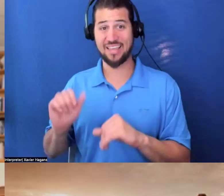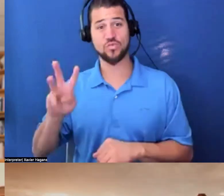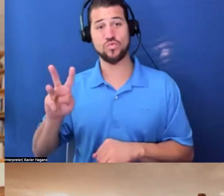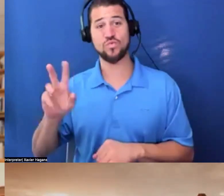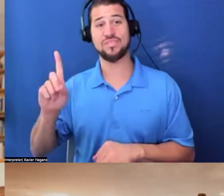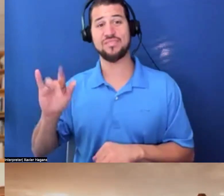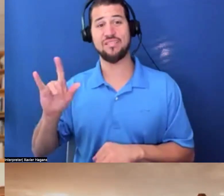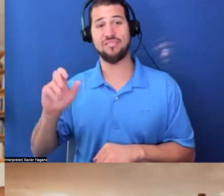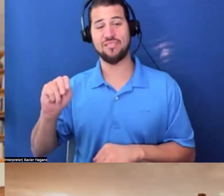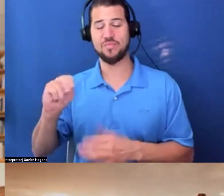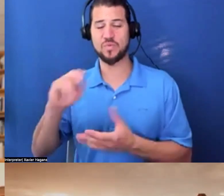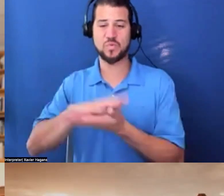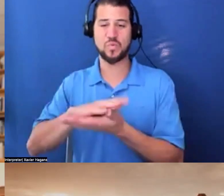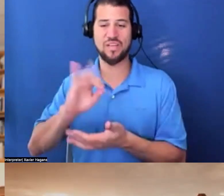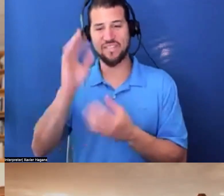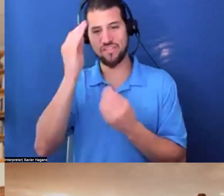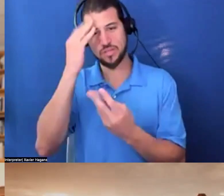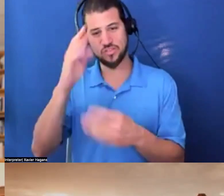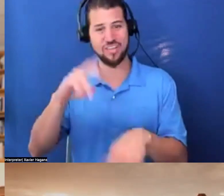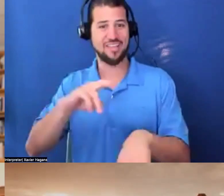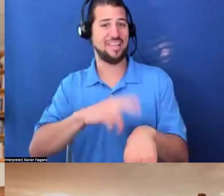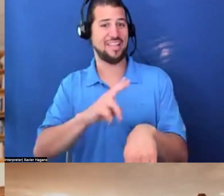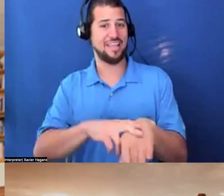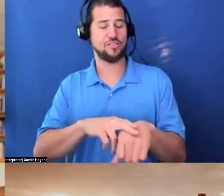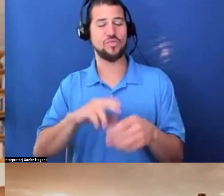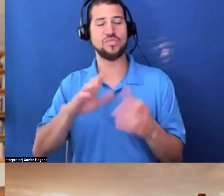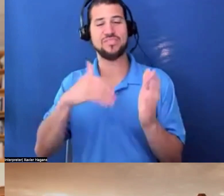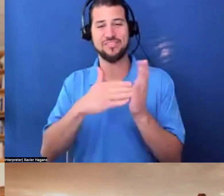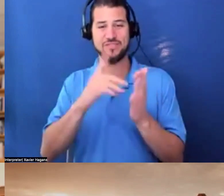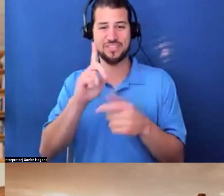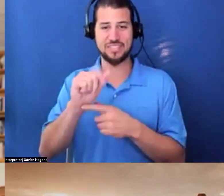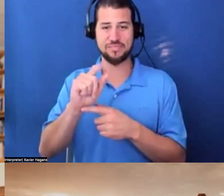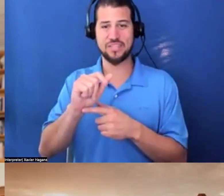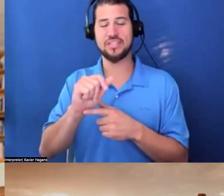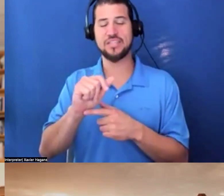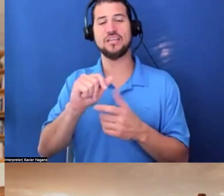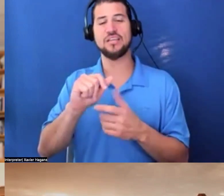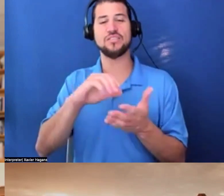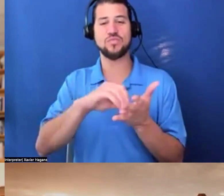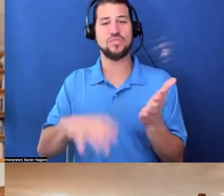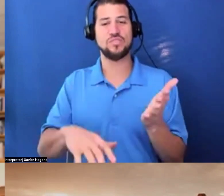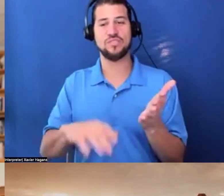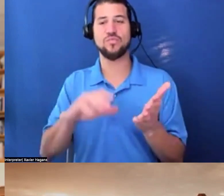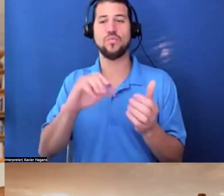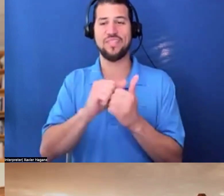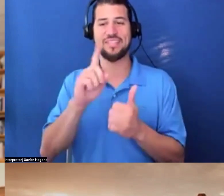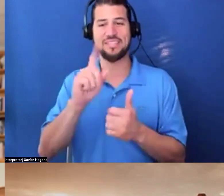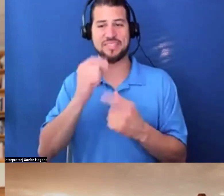Information and the National Centre for Disability for Student Success, and thank you for your attendance today.